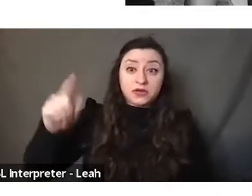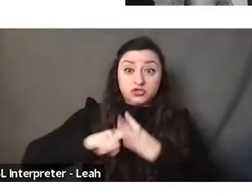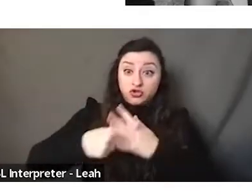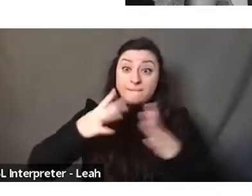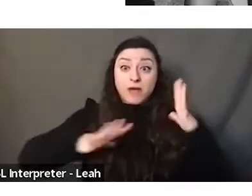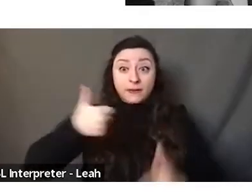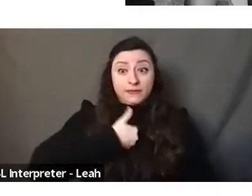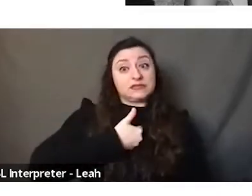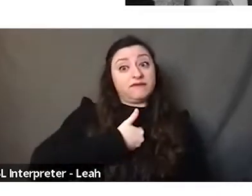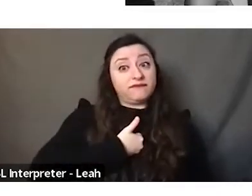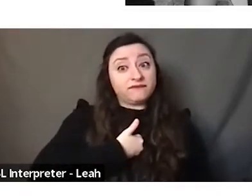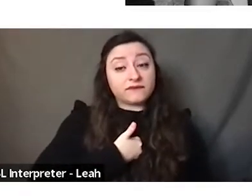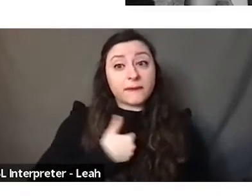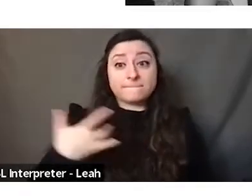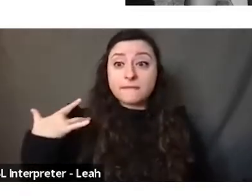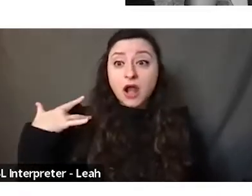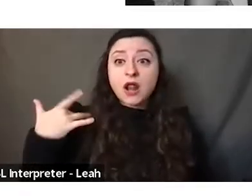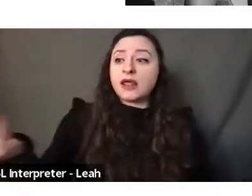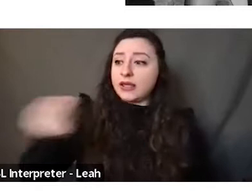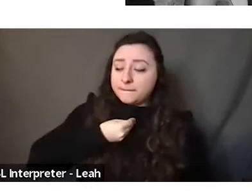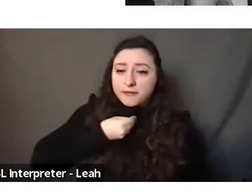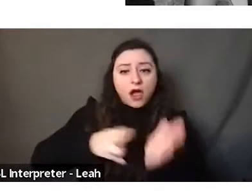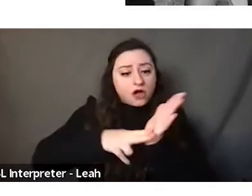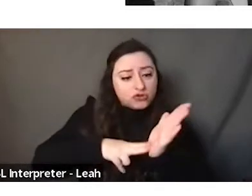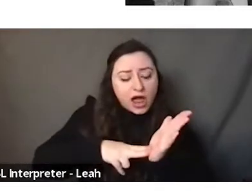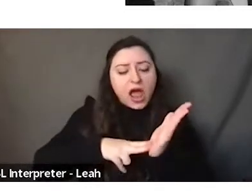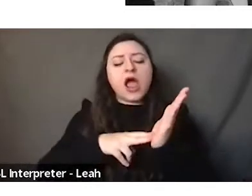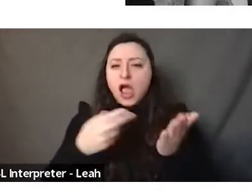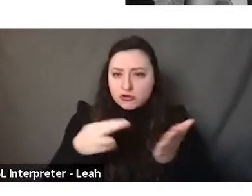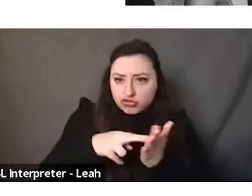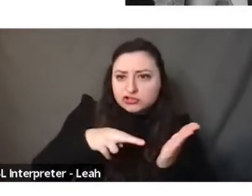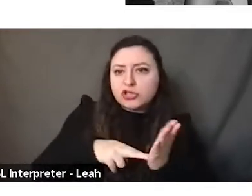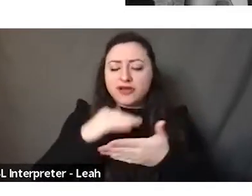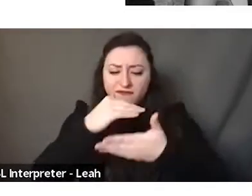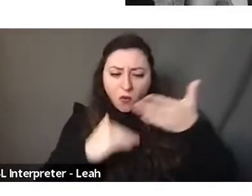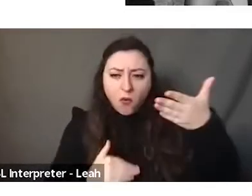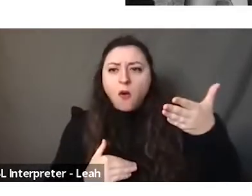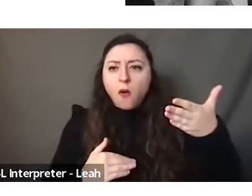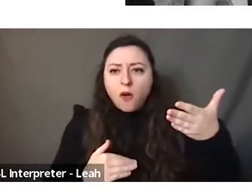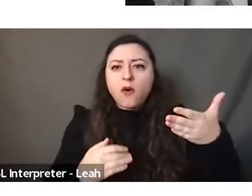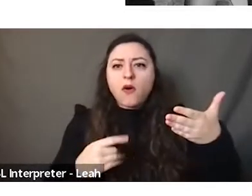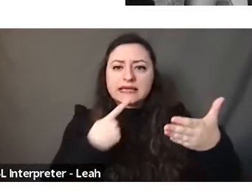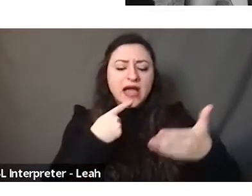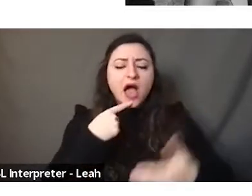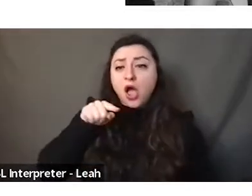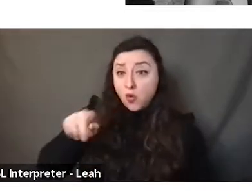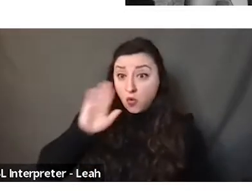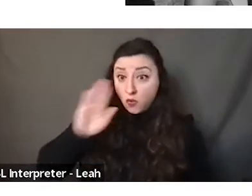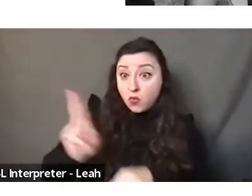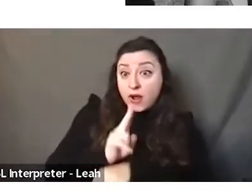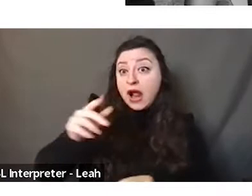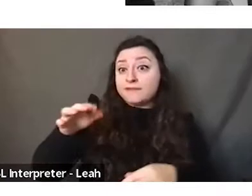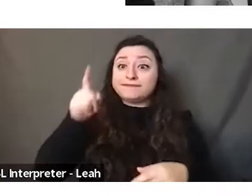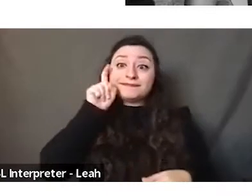me a contract, and it had a little model registration form, and it said, will you wear lingerie?